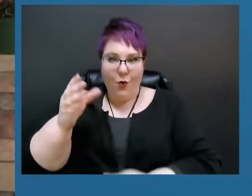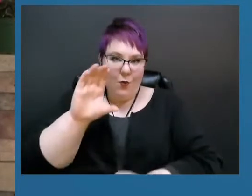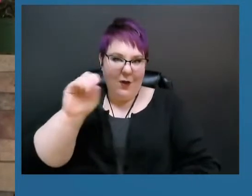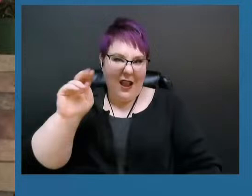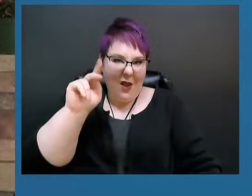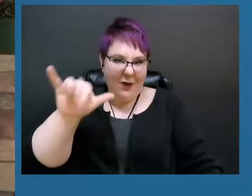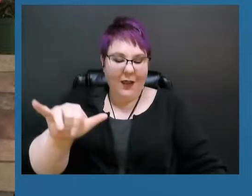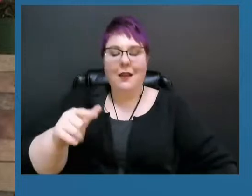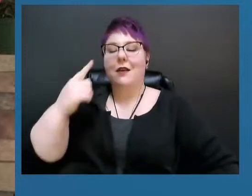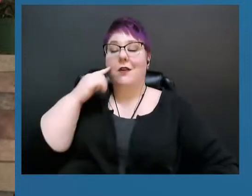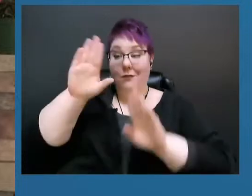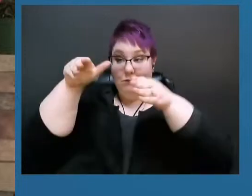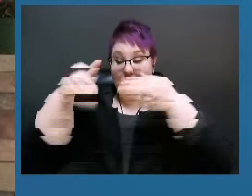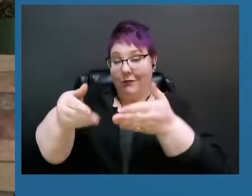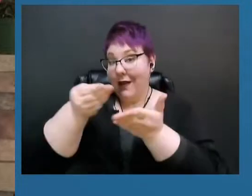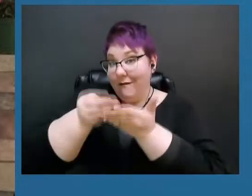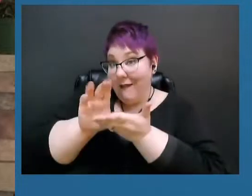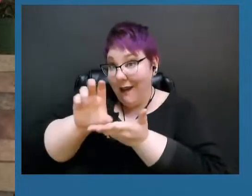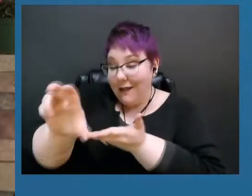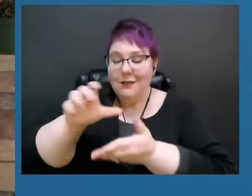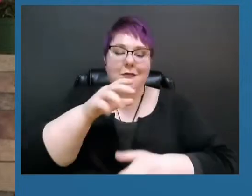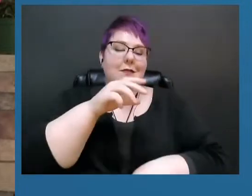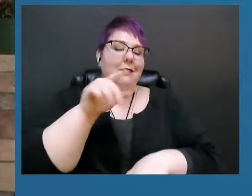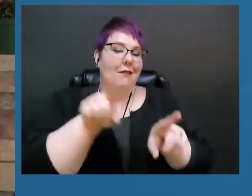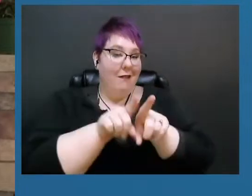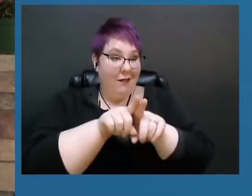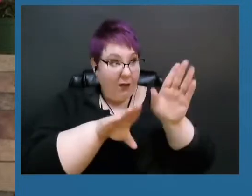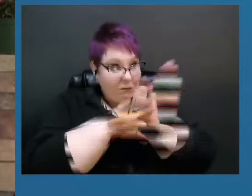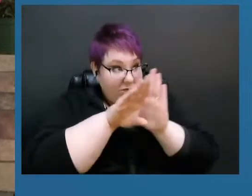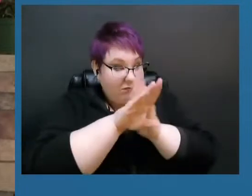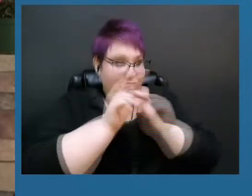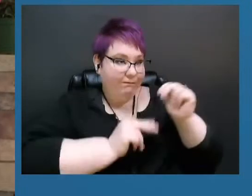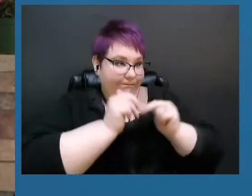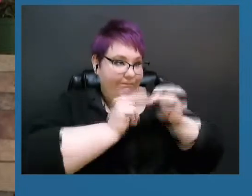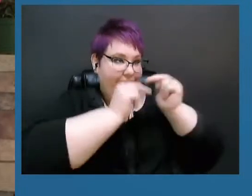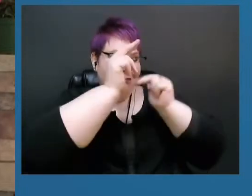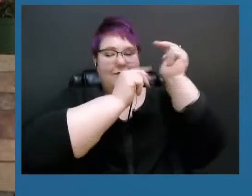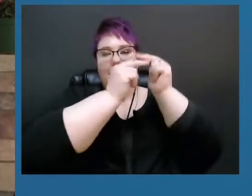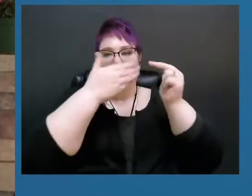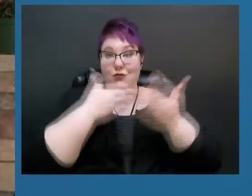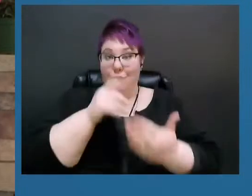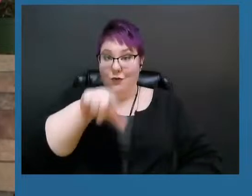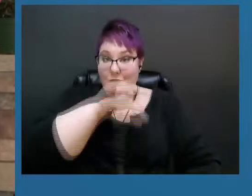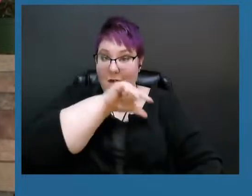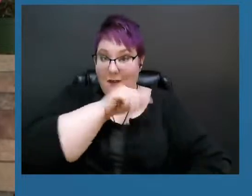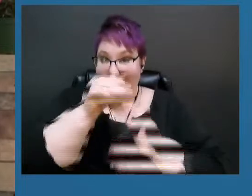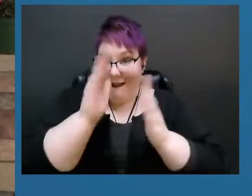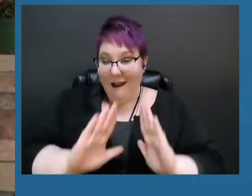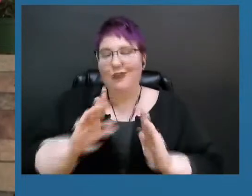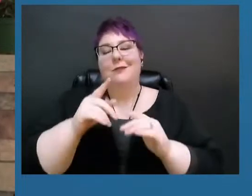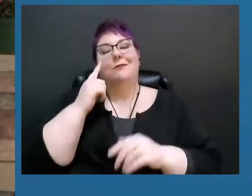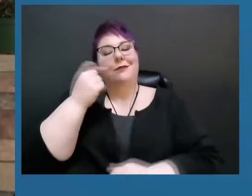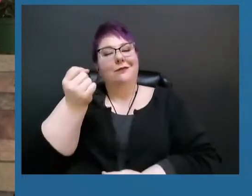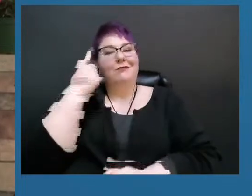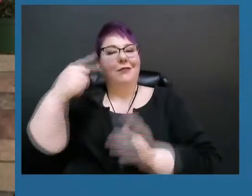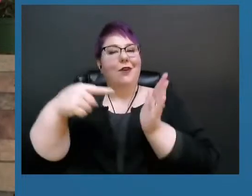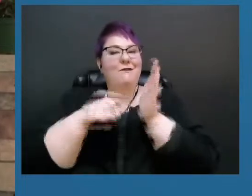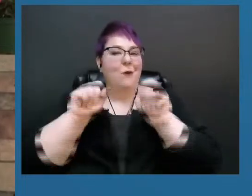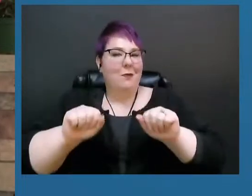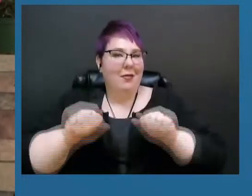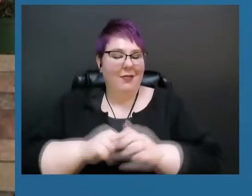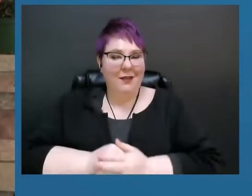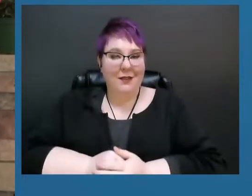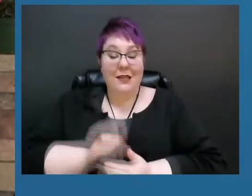both financing and directly developing high-quality homes for purchase at affordable prices, specifically targeted